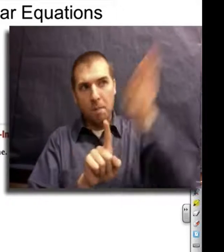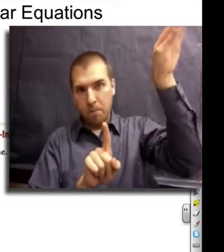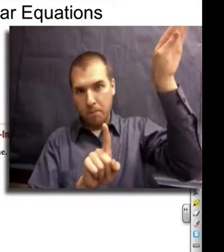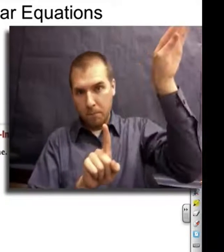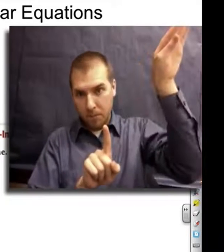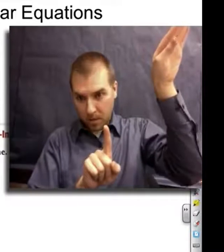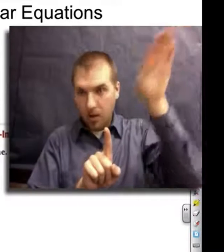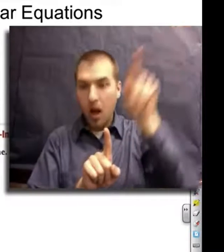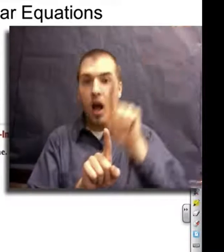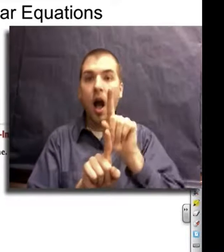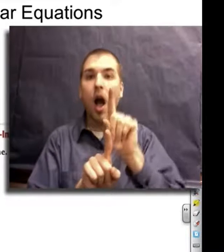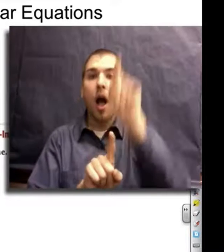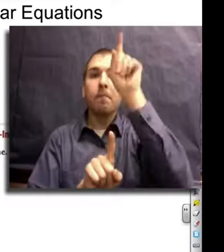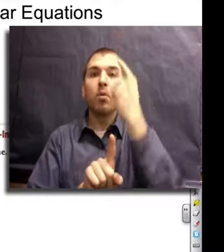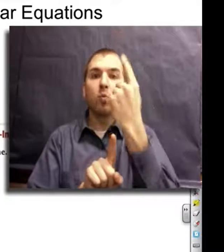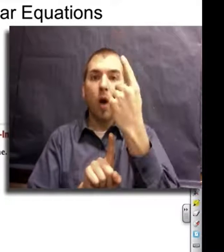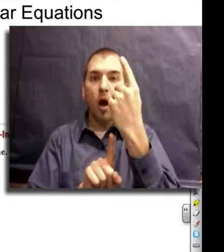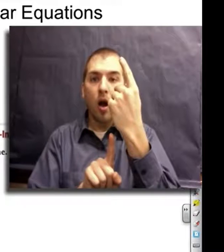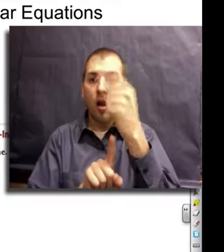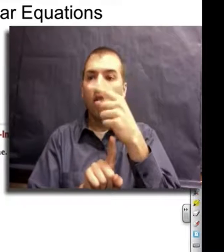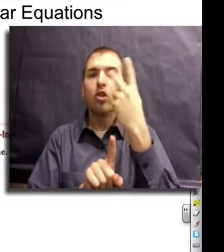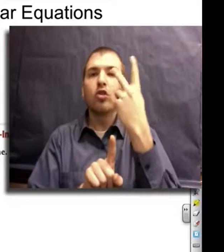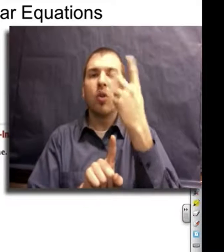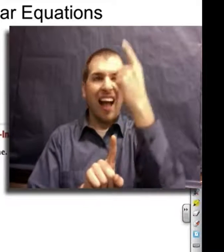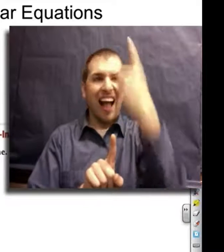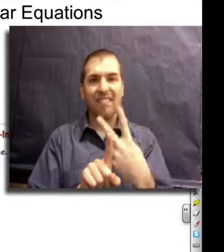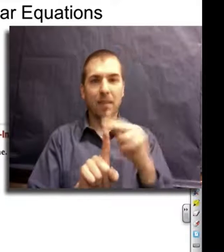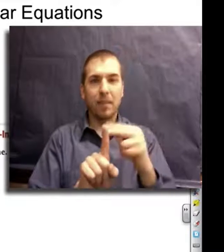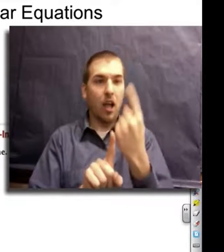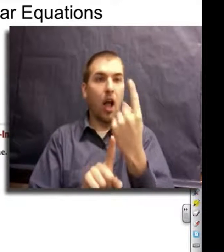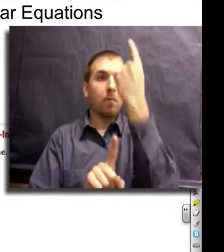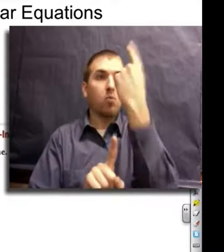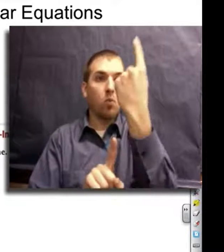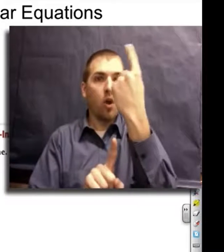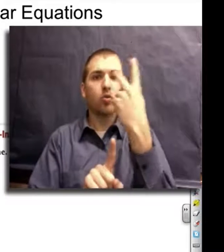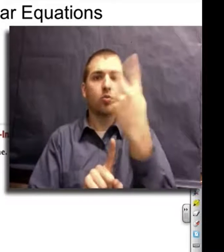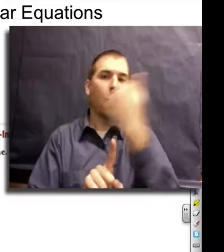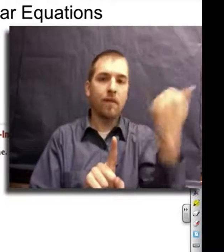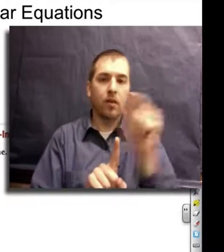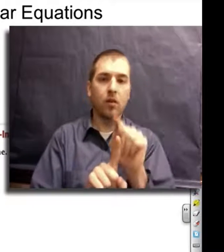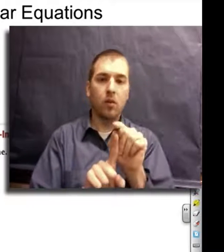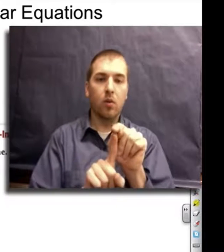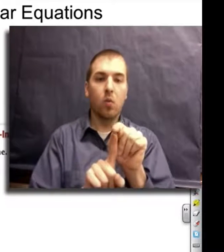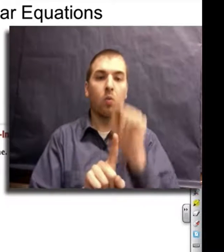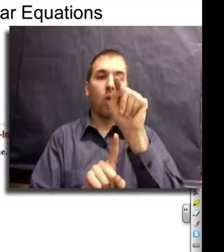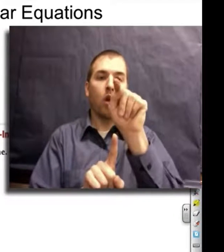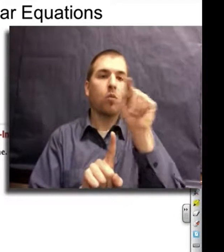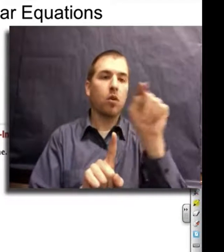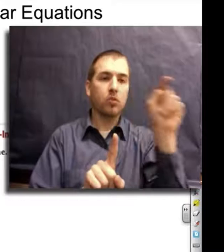is how the angle at which it goes up. So it's going up 1 over 2. So up 1 over 2.